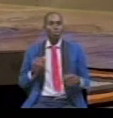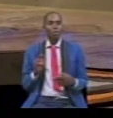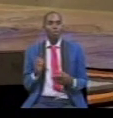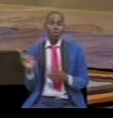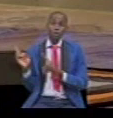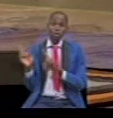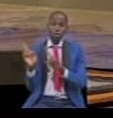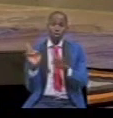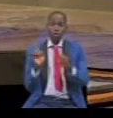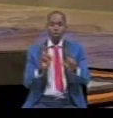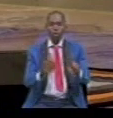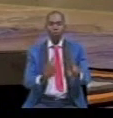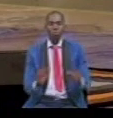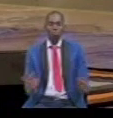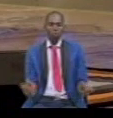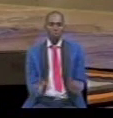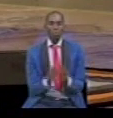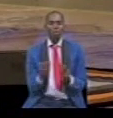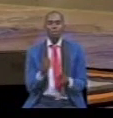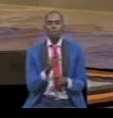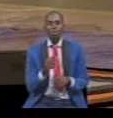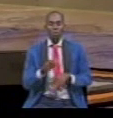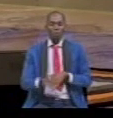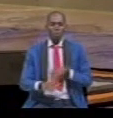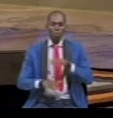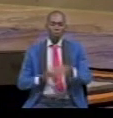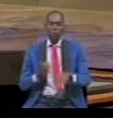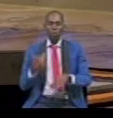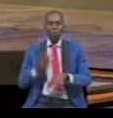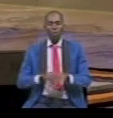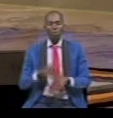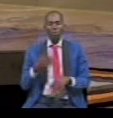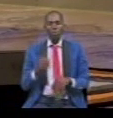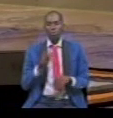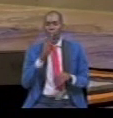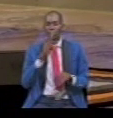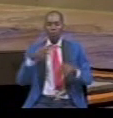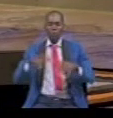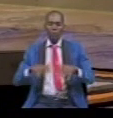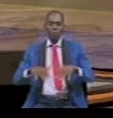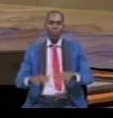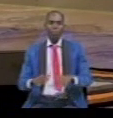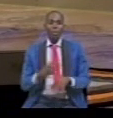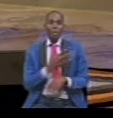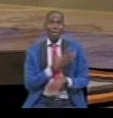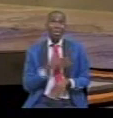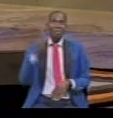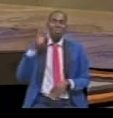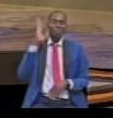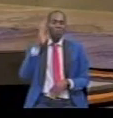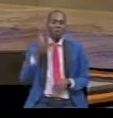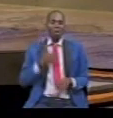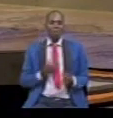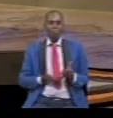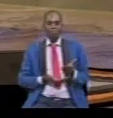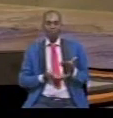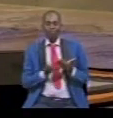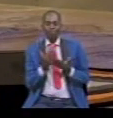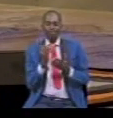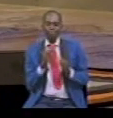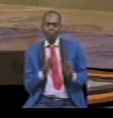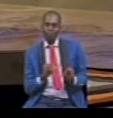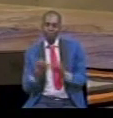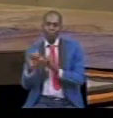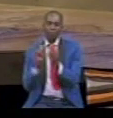walking upon the sea, and would have passed by them. And when